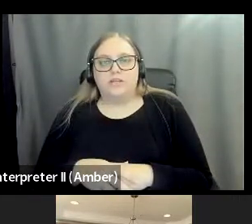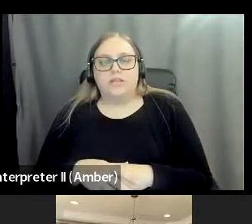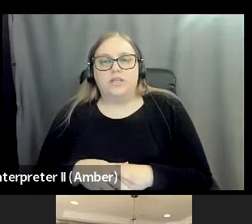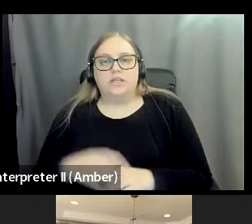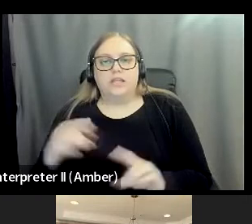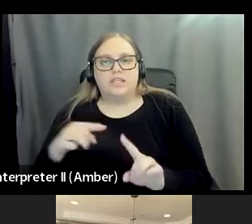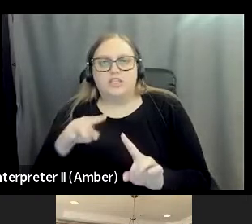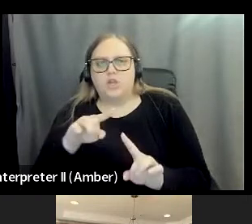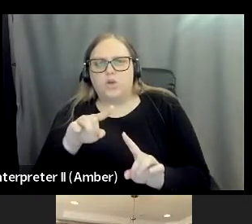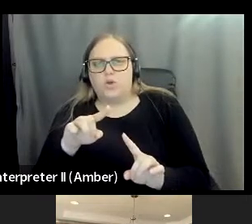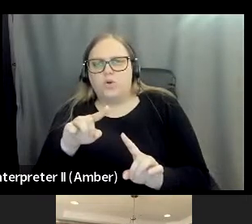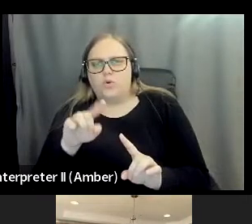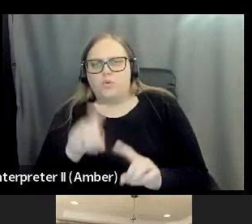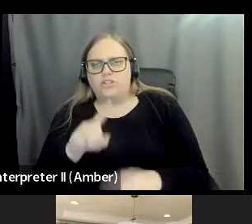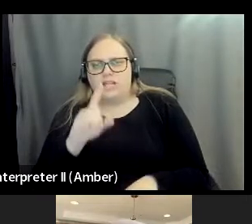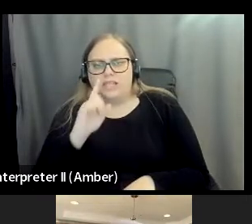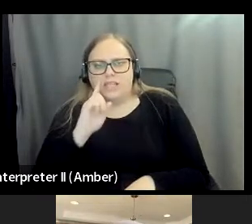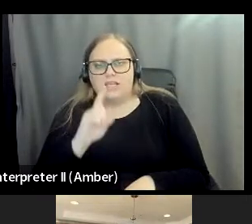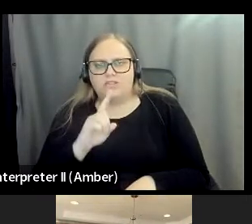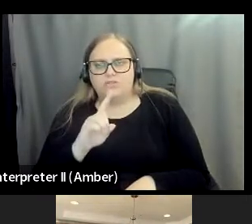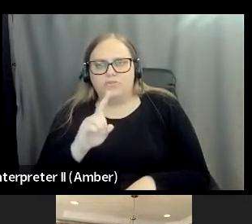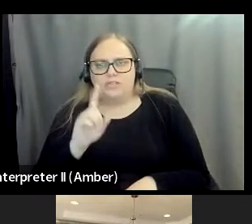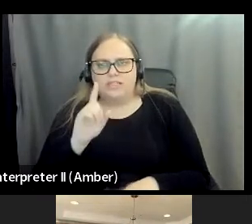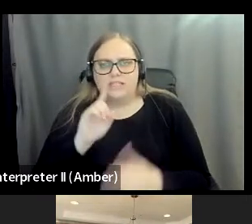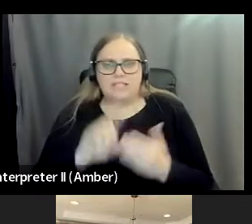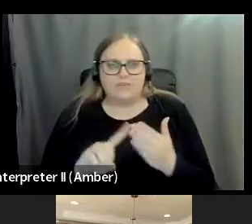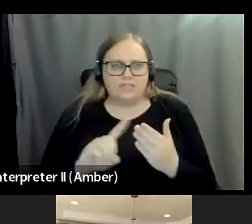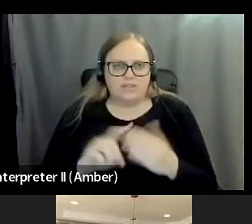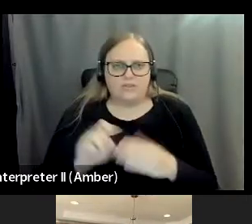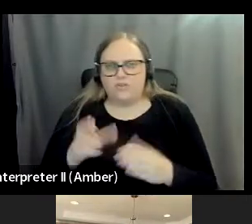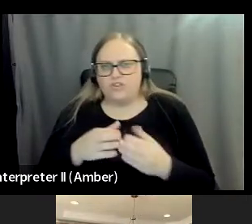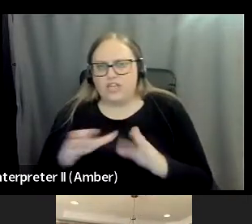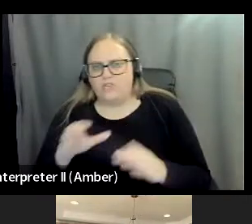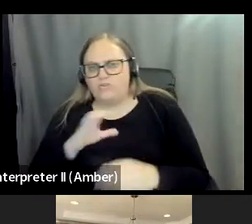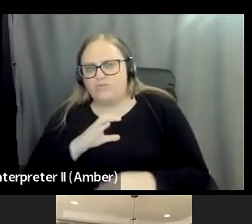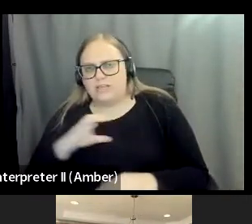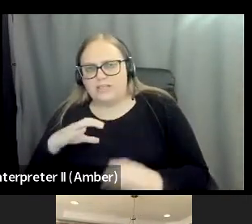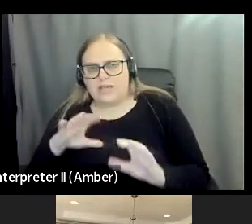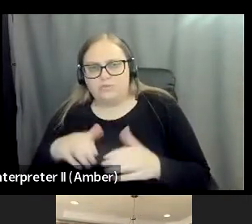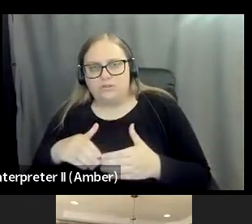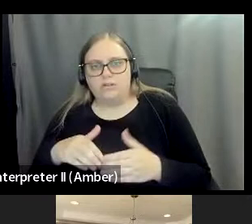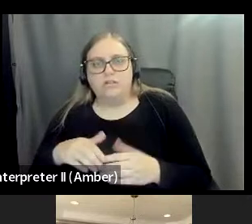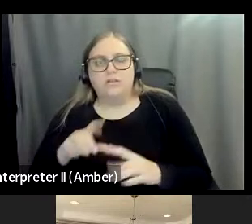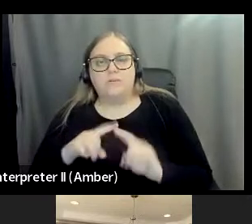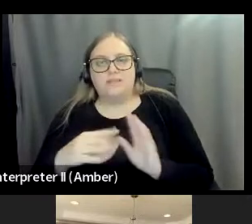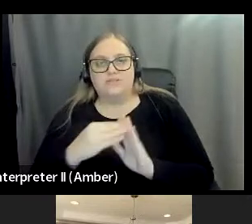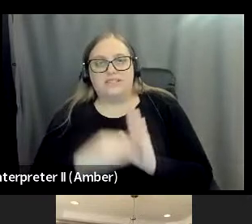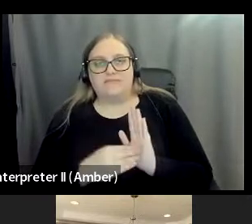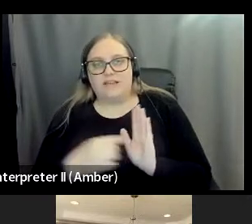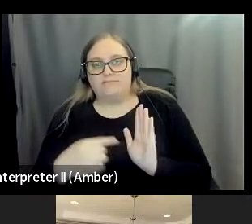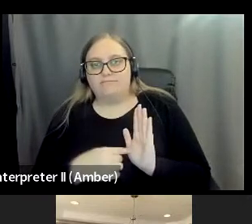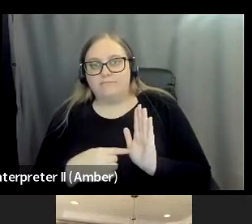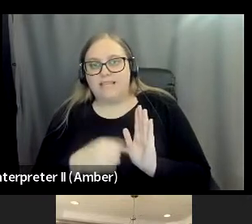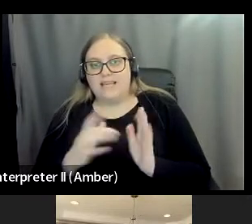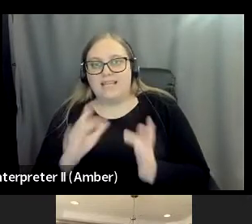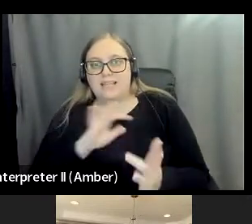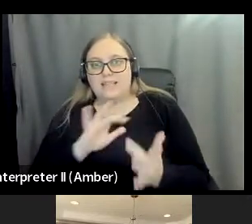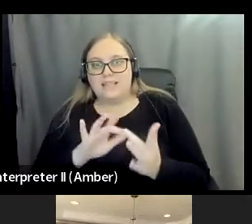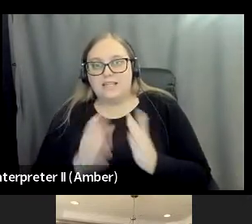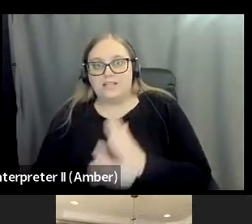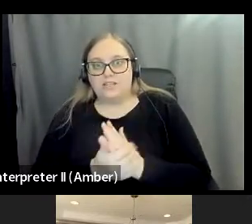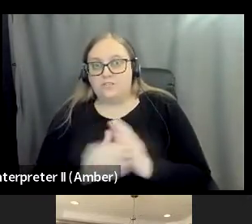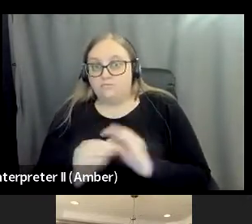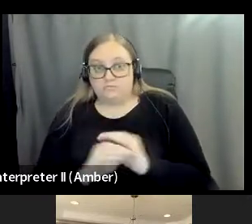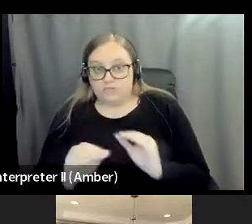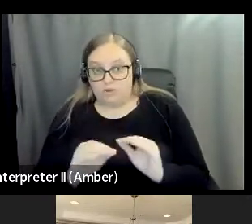is a question, I think, either to the council secretary or general counsel. What we have before us is what was filed and is linked on the agenda, correct? There are no